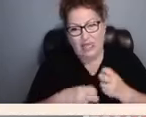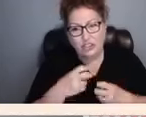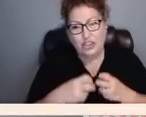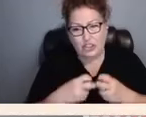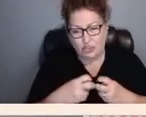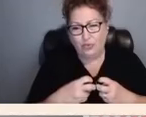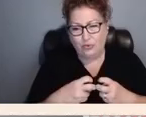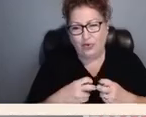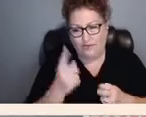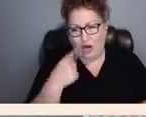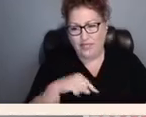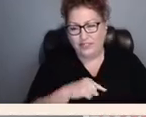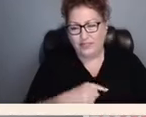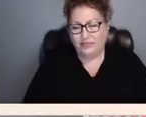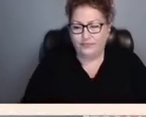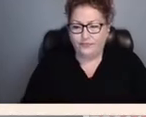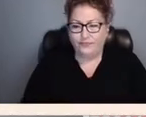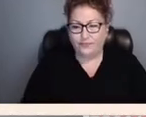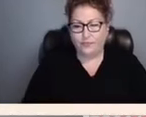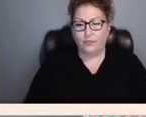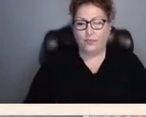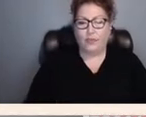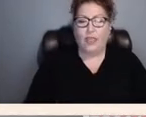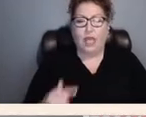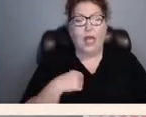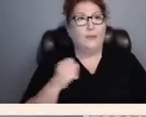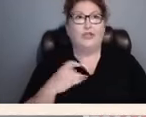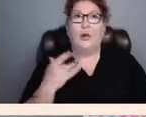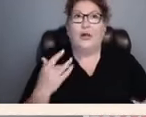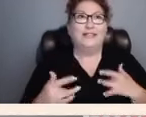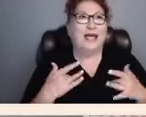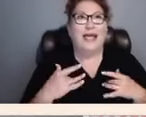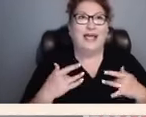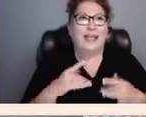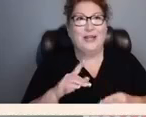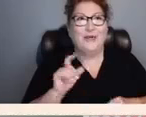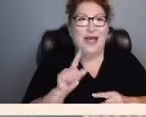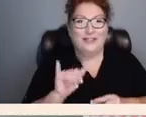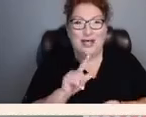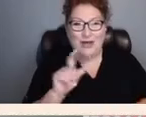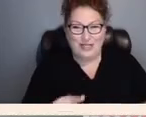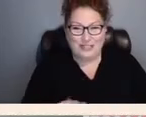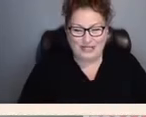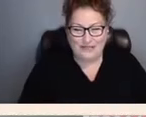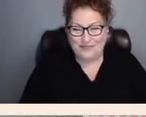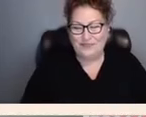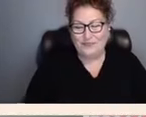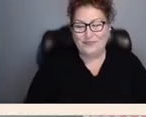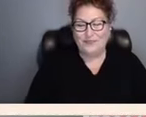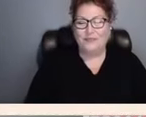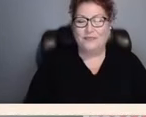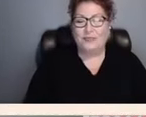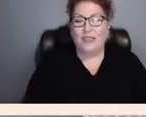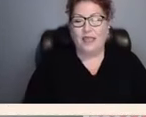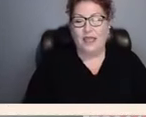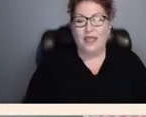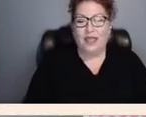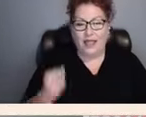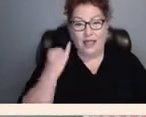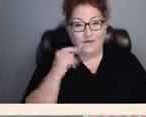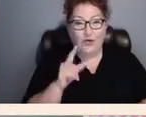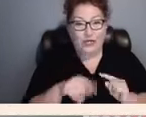us. I am so excited that you asked that question. If you couldn't tell earlier, this is a little